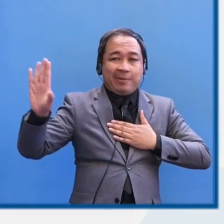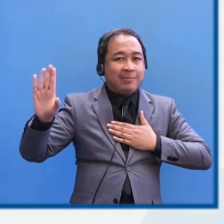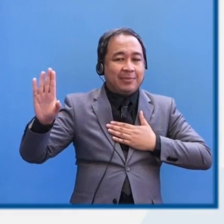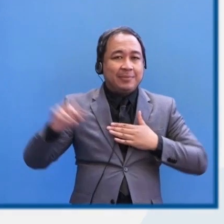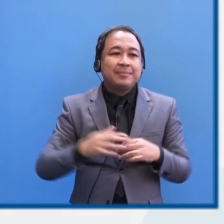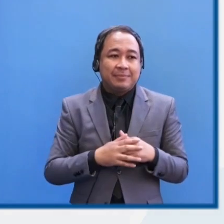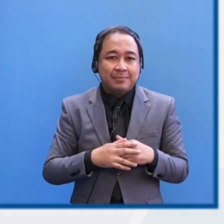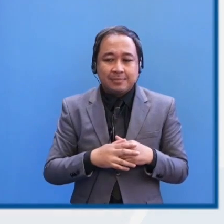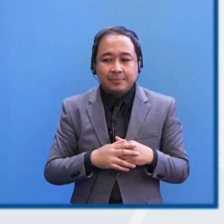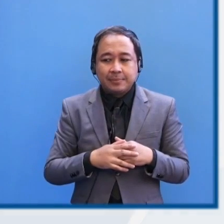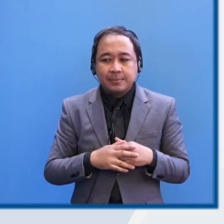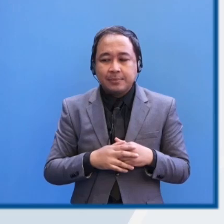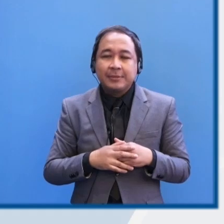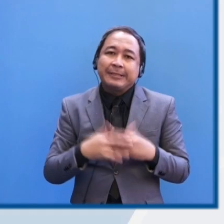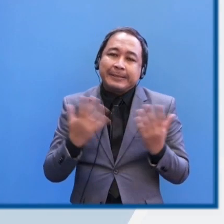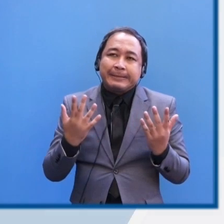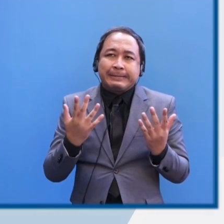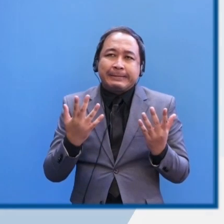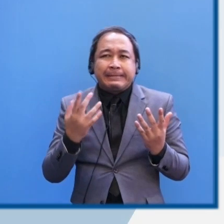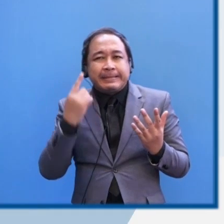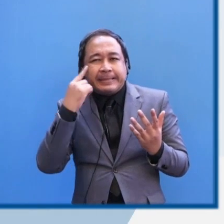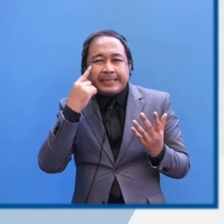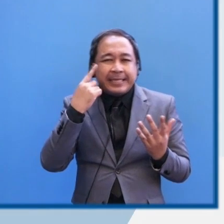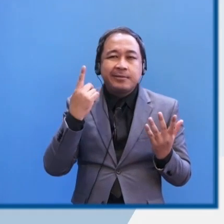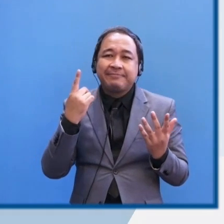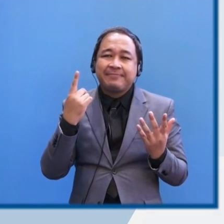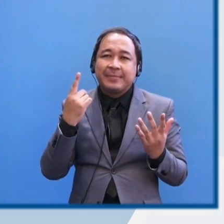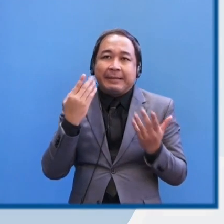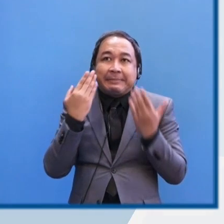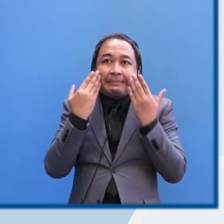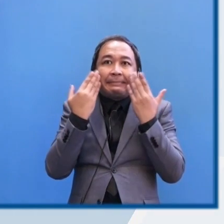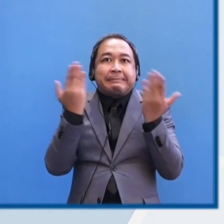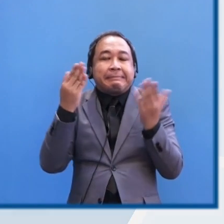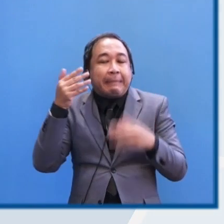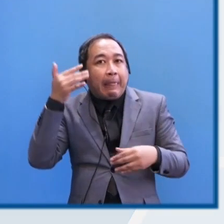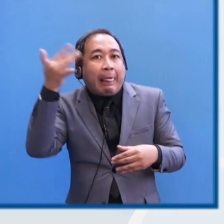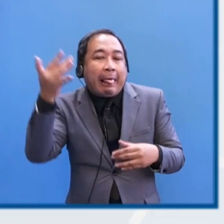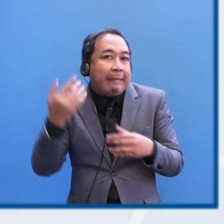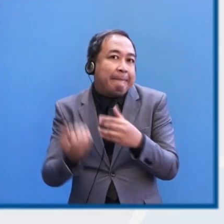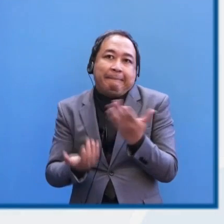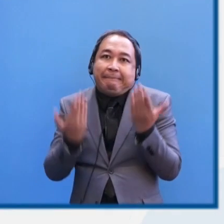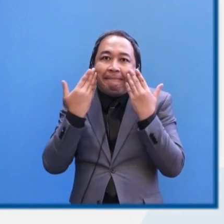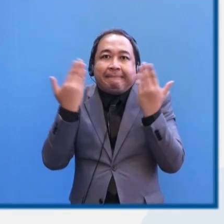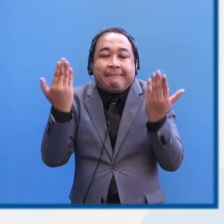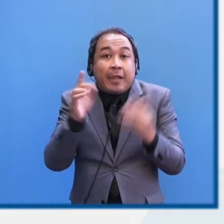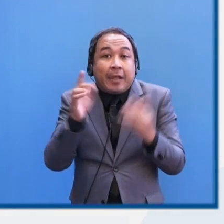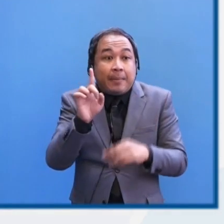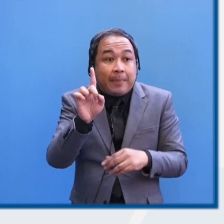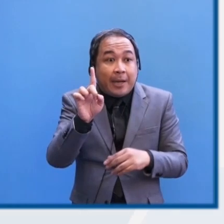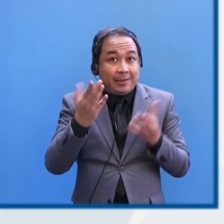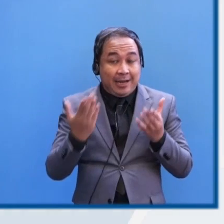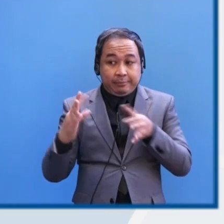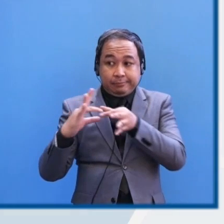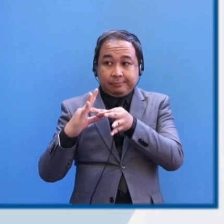that because, of course, nothing is gone. Because in breaking the silos, what we need is for